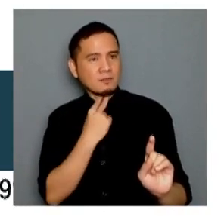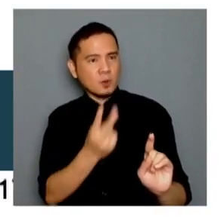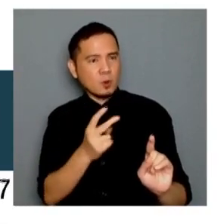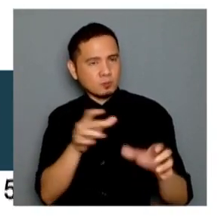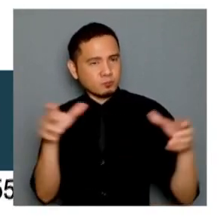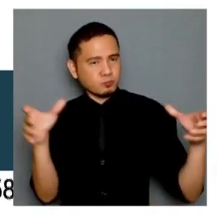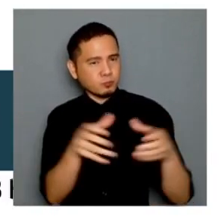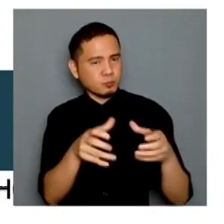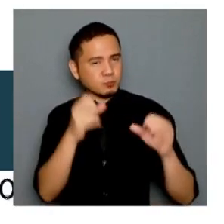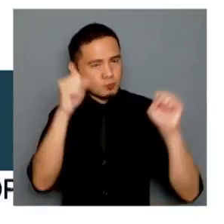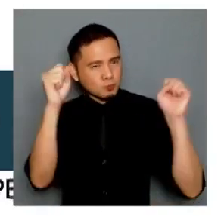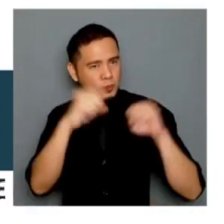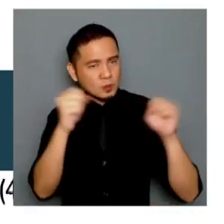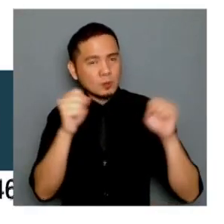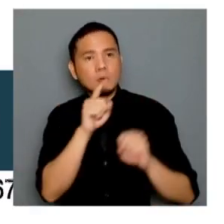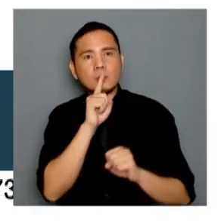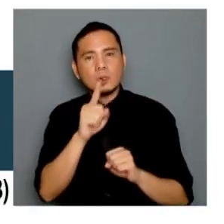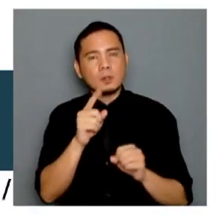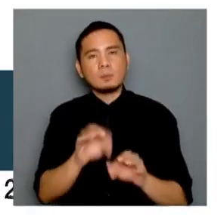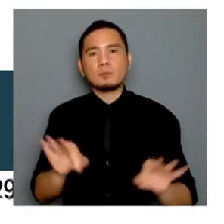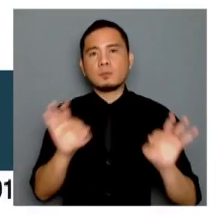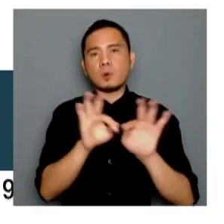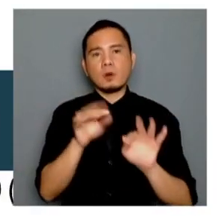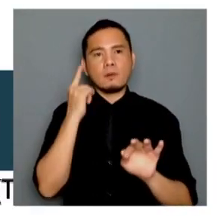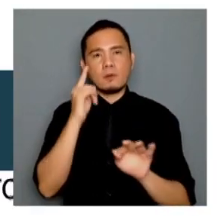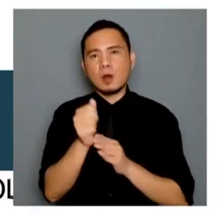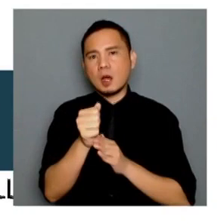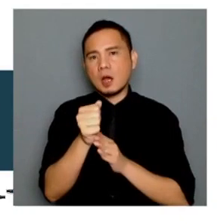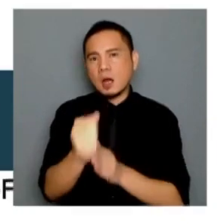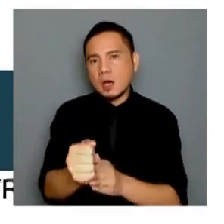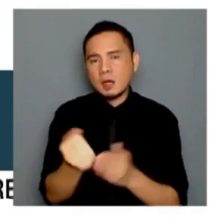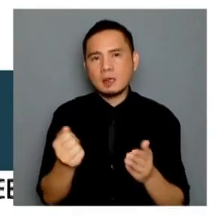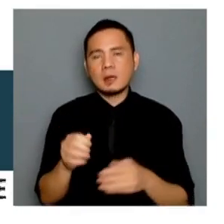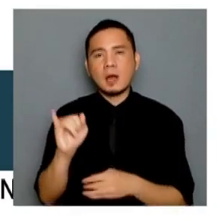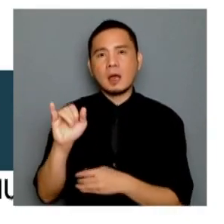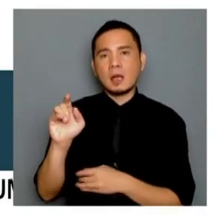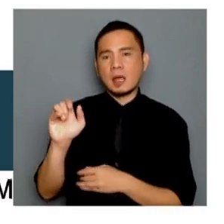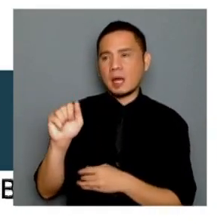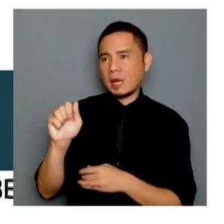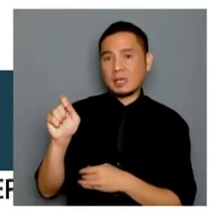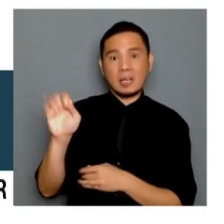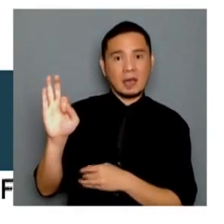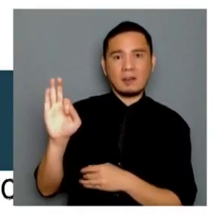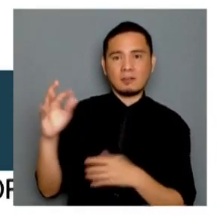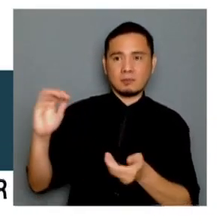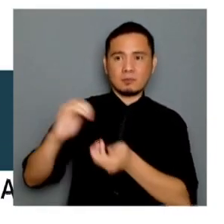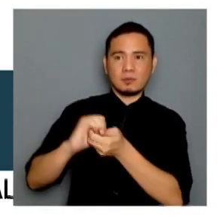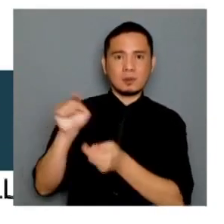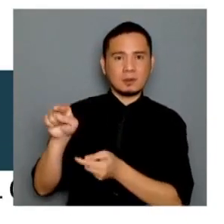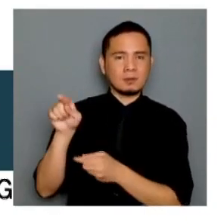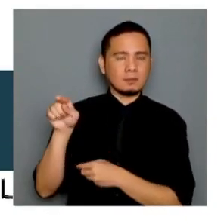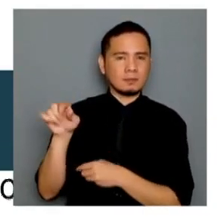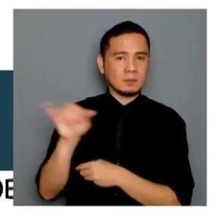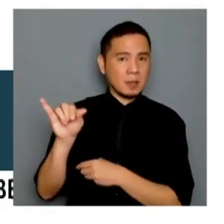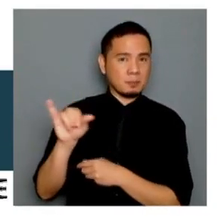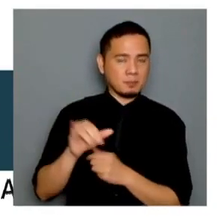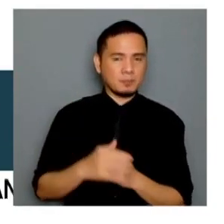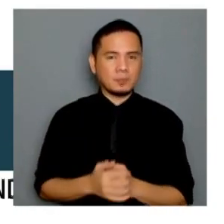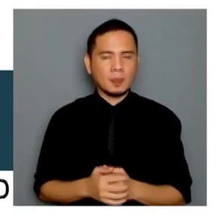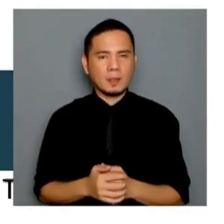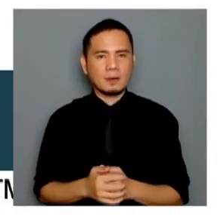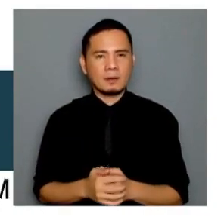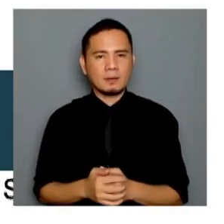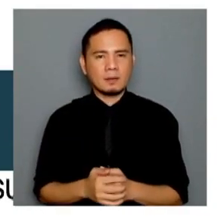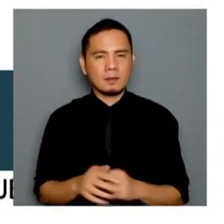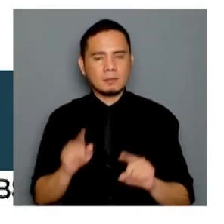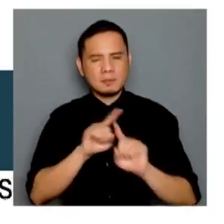of guiding as well where the IATF should go. But you know, you're a relatively new mayor. You're only